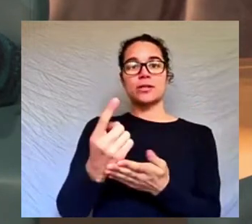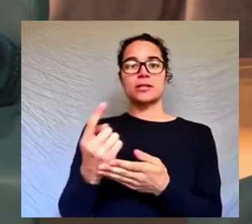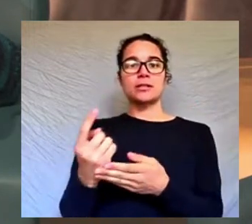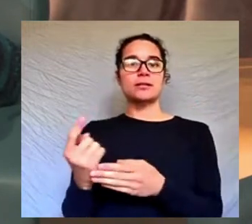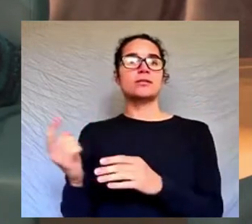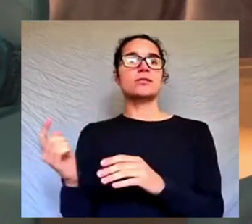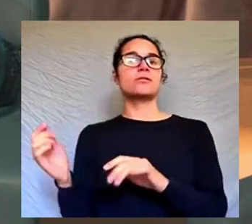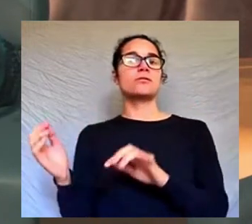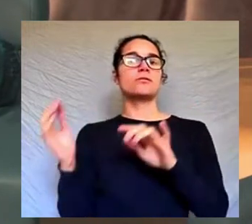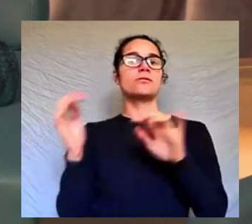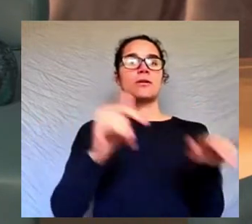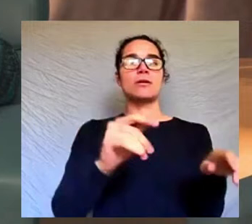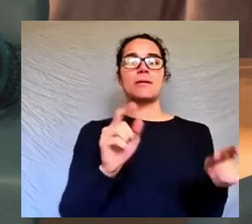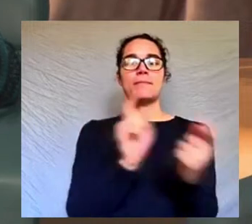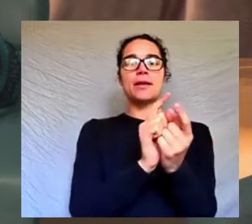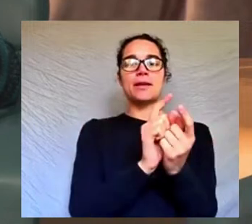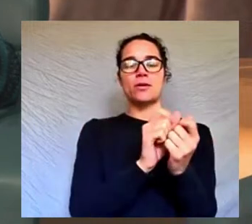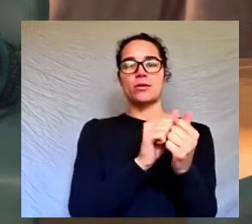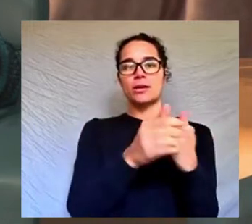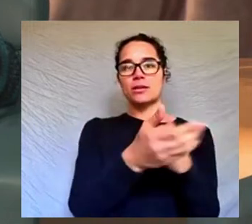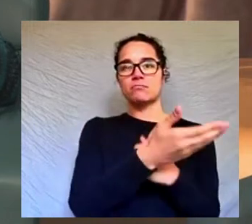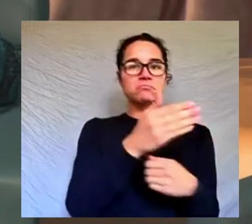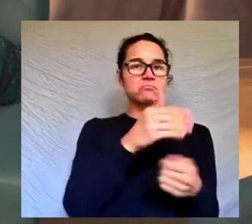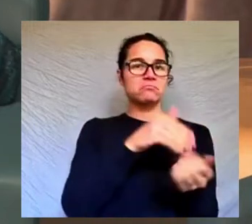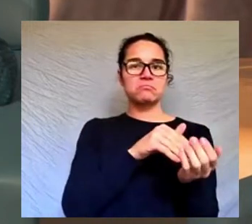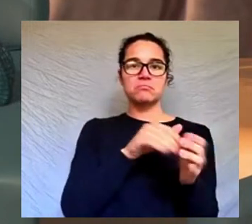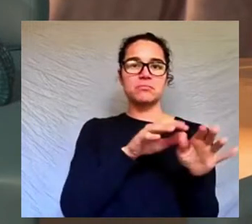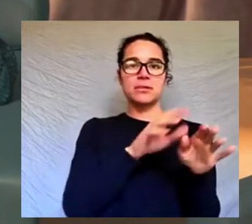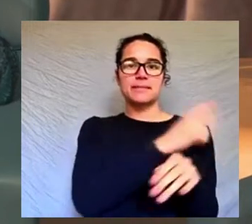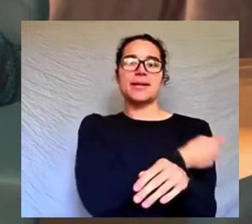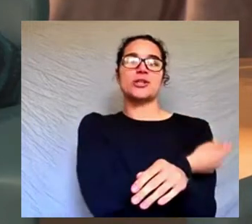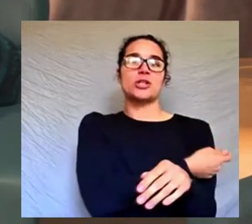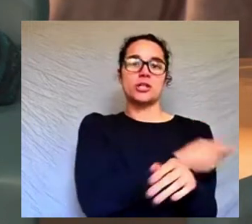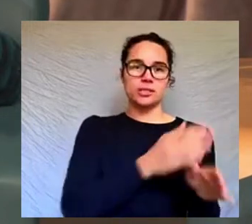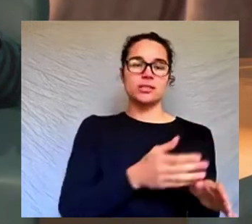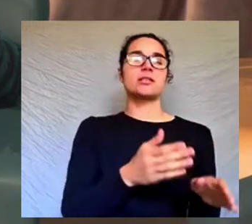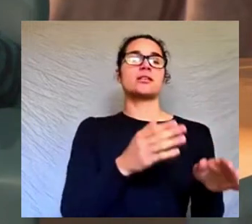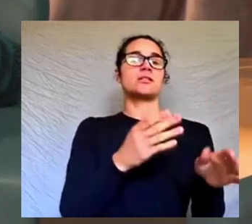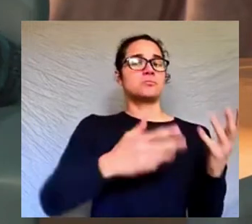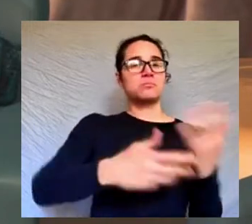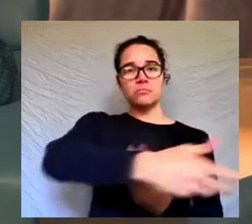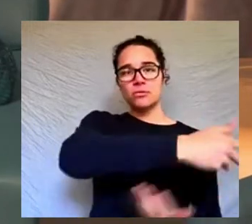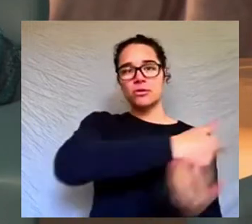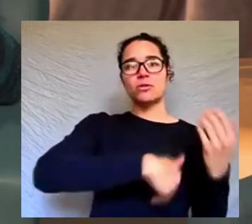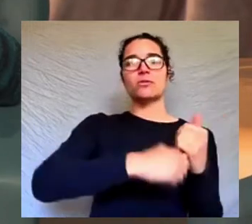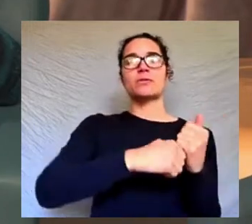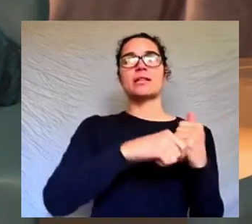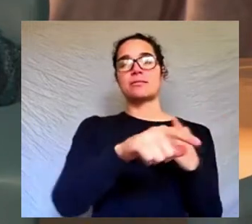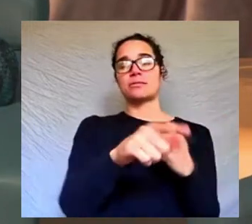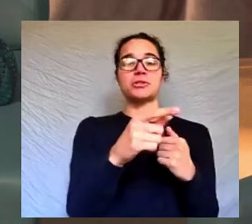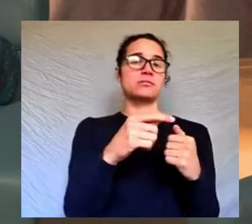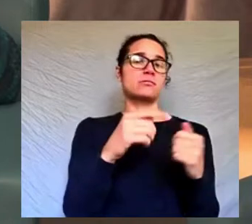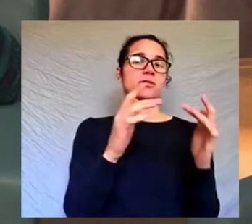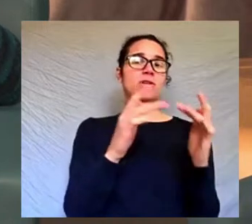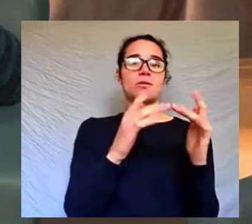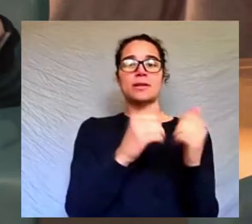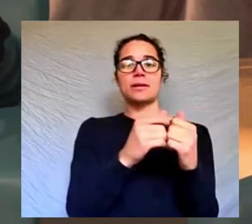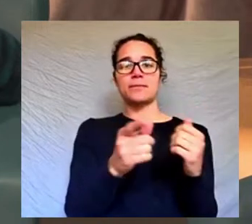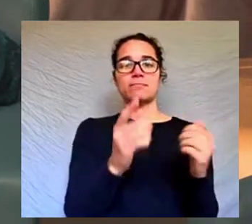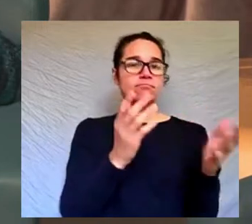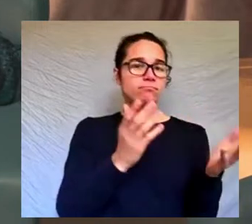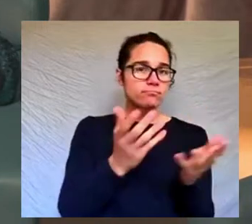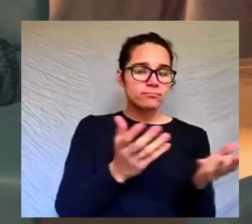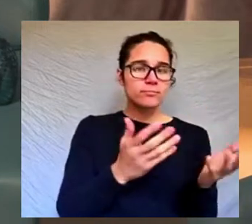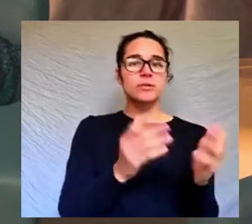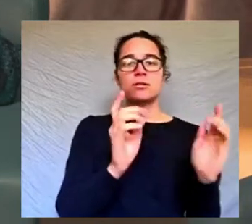hours and just talk to them, to have some contact in their native language, to assist them with calls, and some